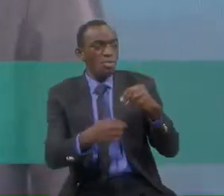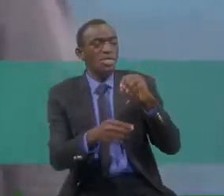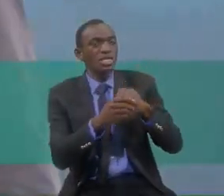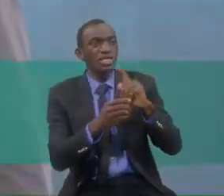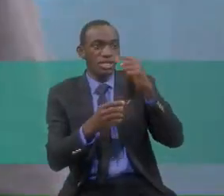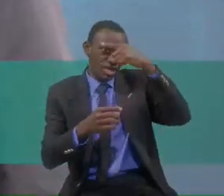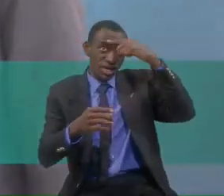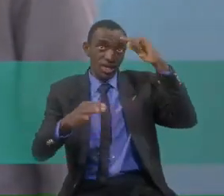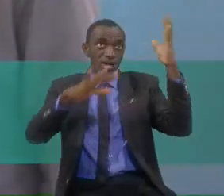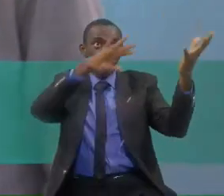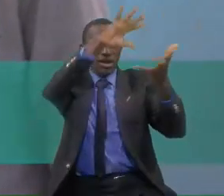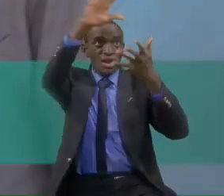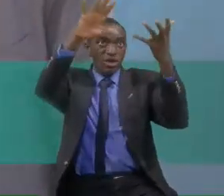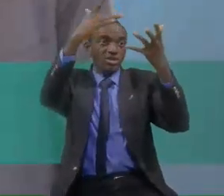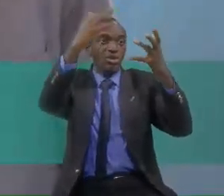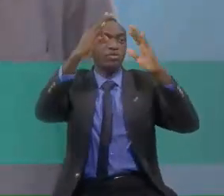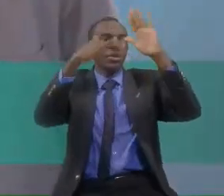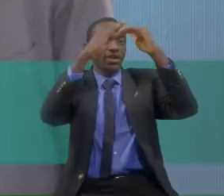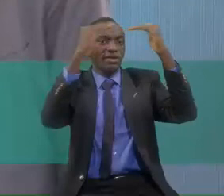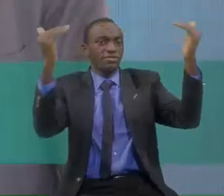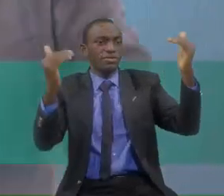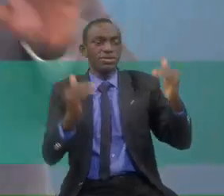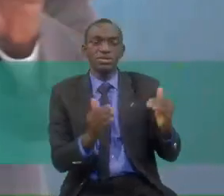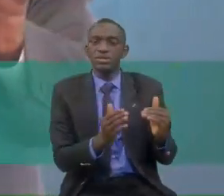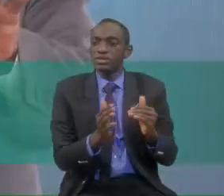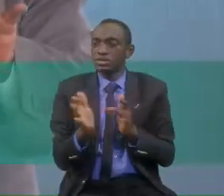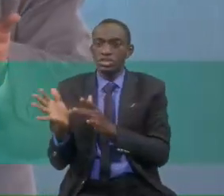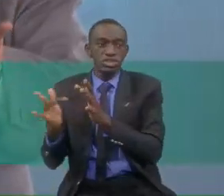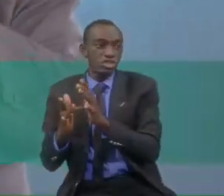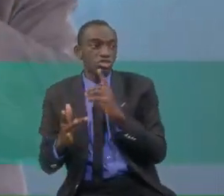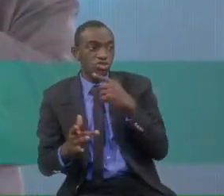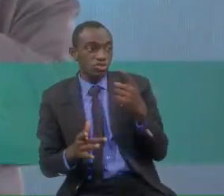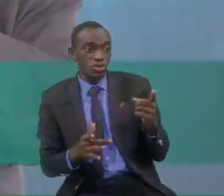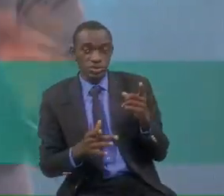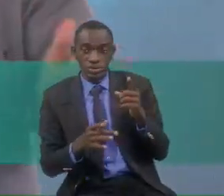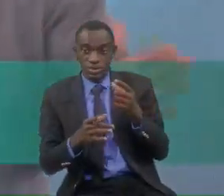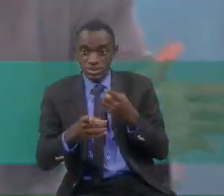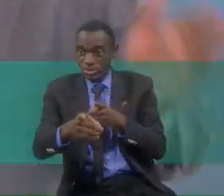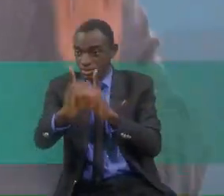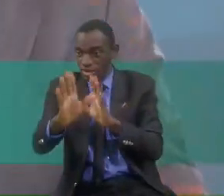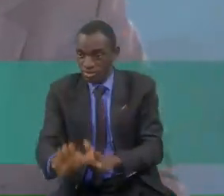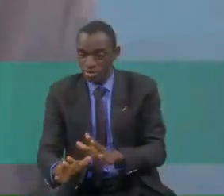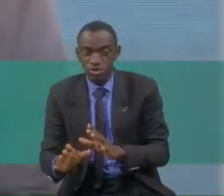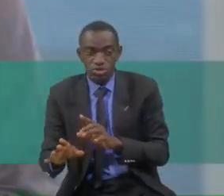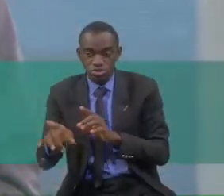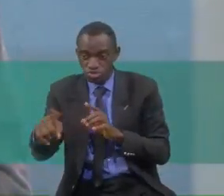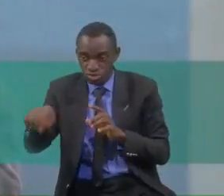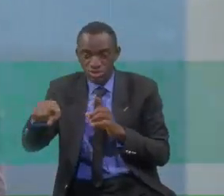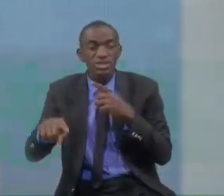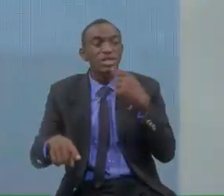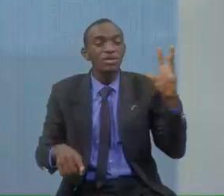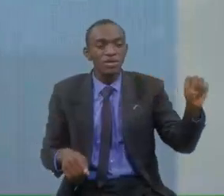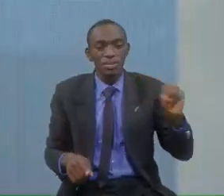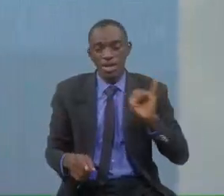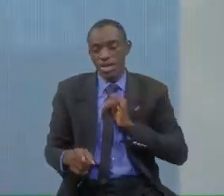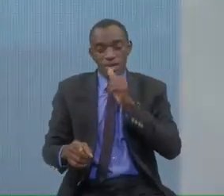Jesus told his disciples, go tell them, I'm going, it is finished, I've done the work I ought